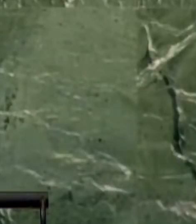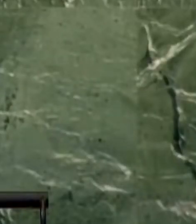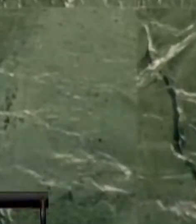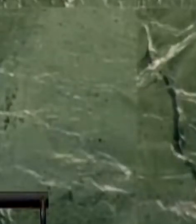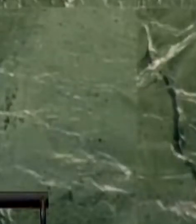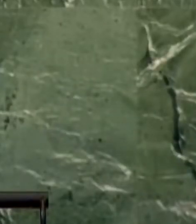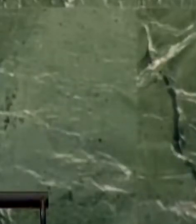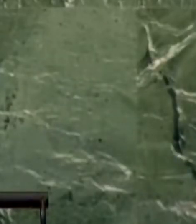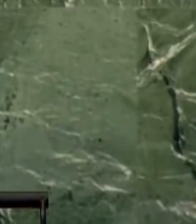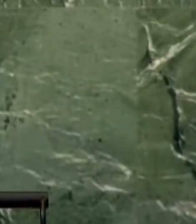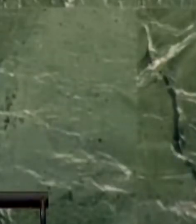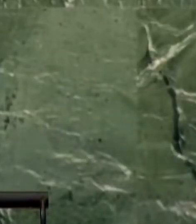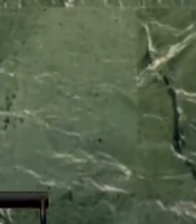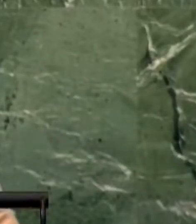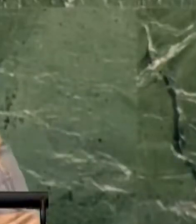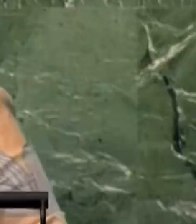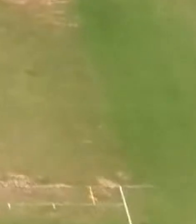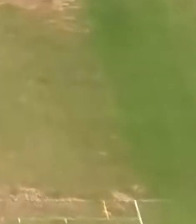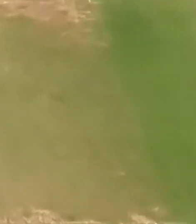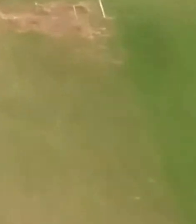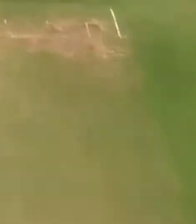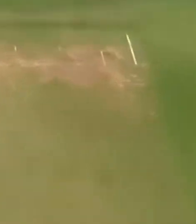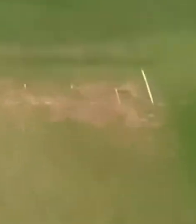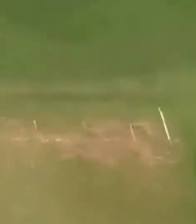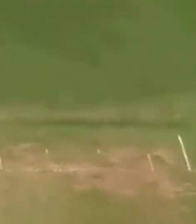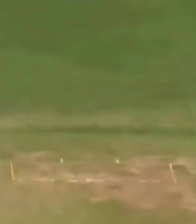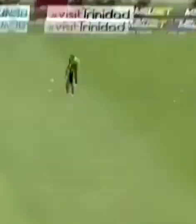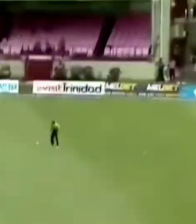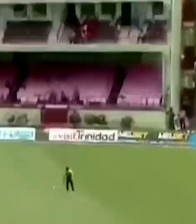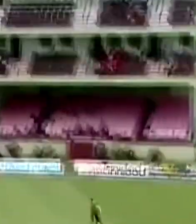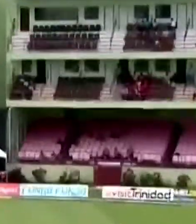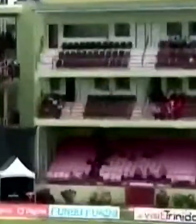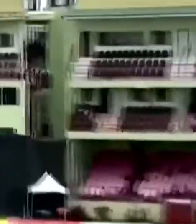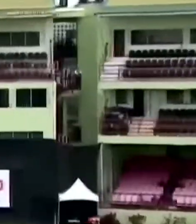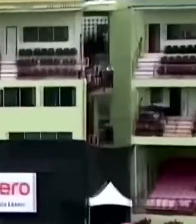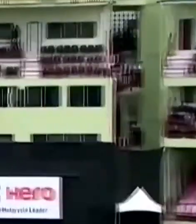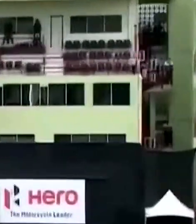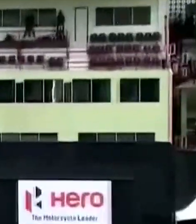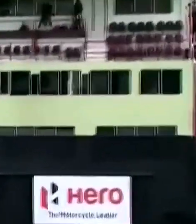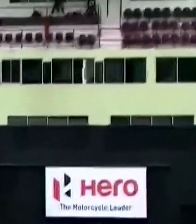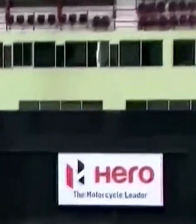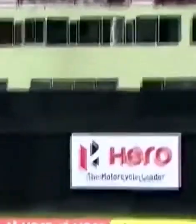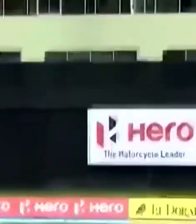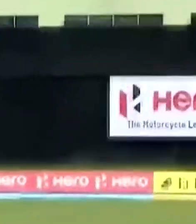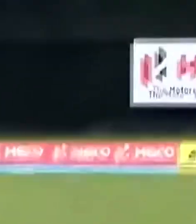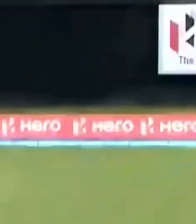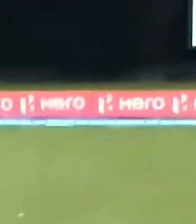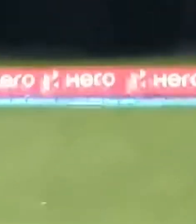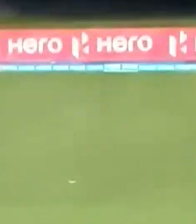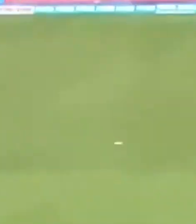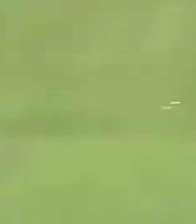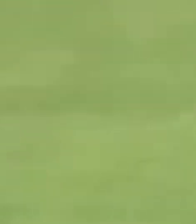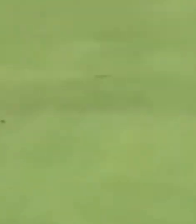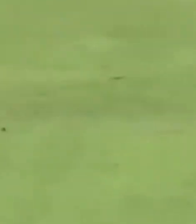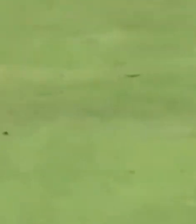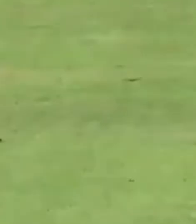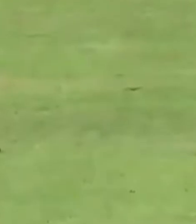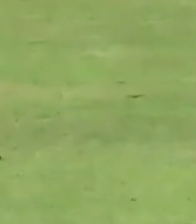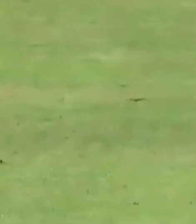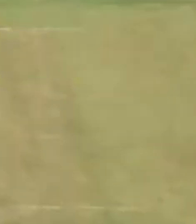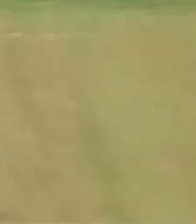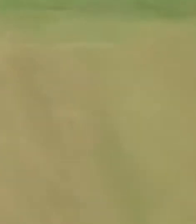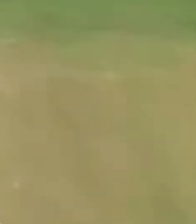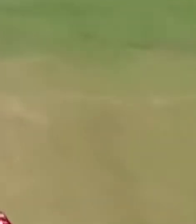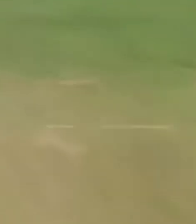by the passage of Hurricane Fiona. And coming up in sports, TKR's qualification for the CPL playoffs postponed